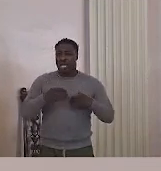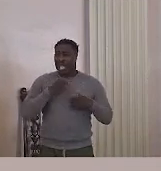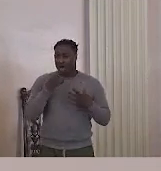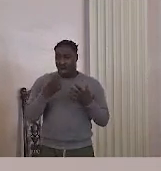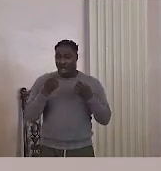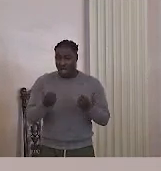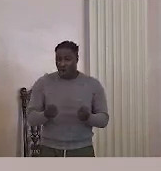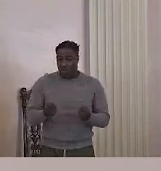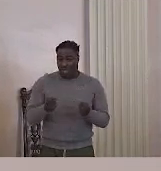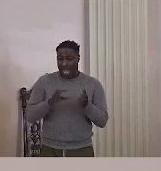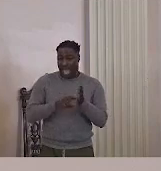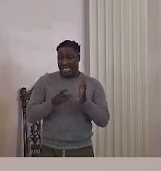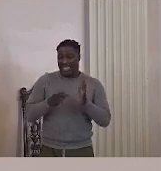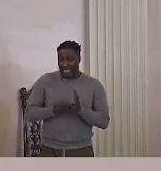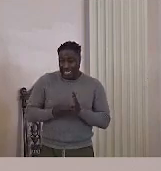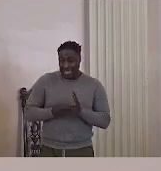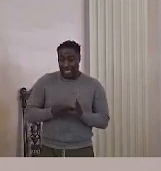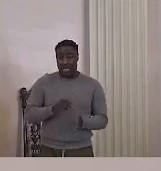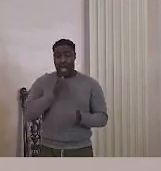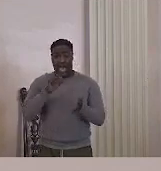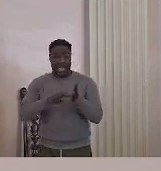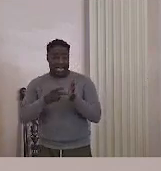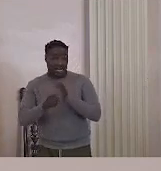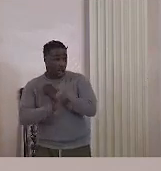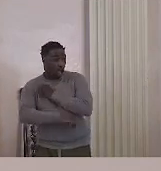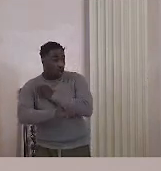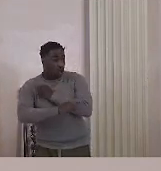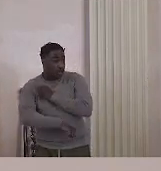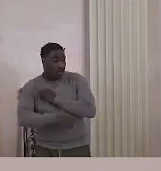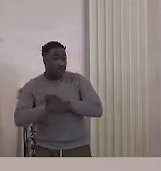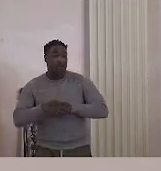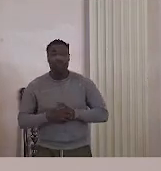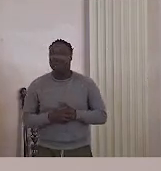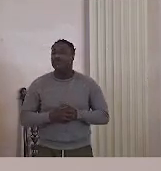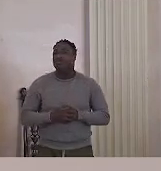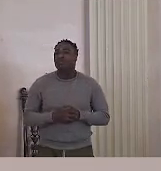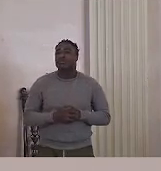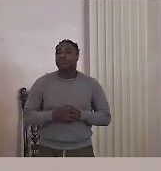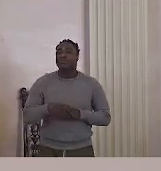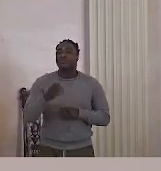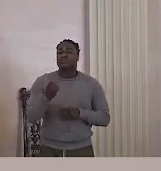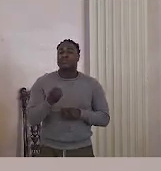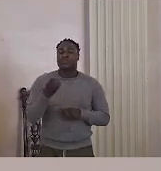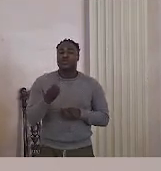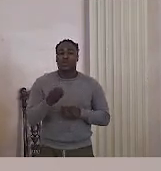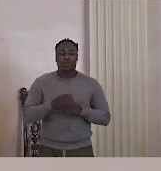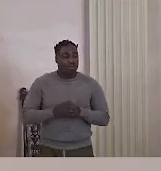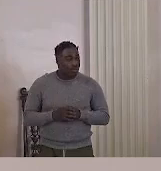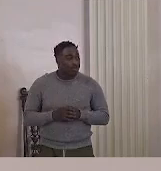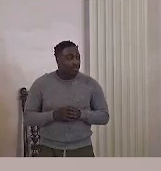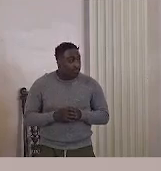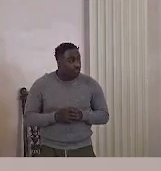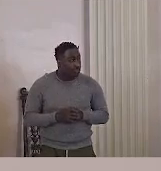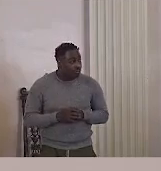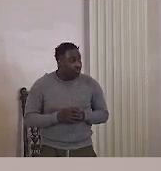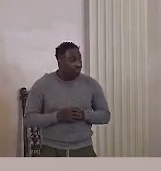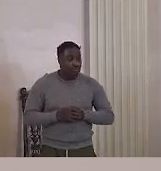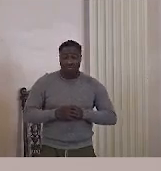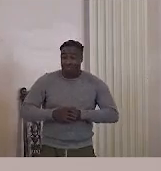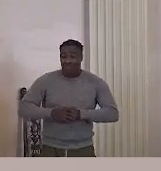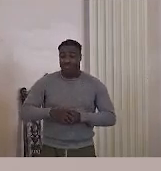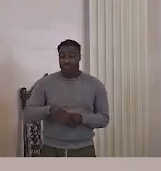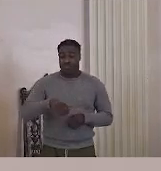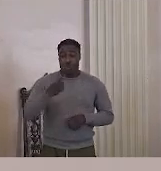unhealthy intended and unintended consequences. And so any narrative of one need and one solution